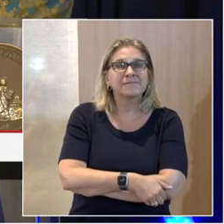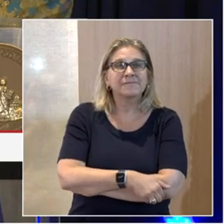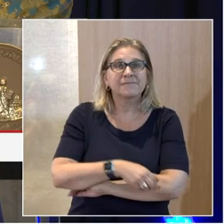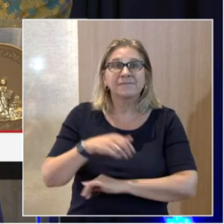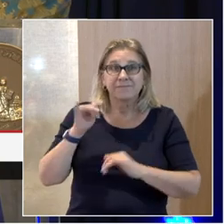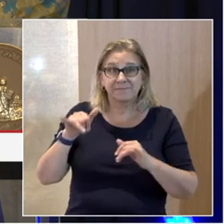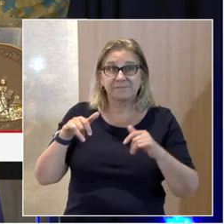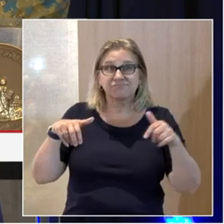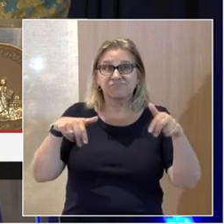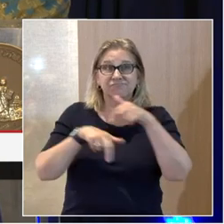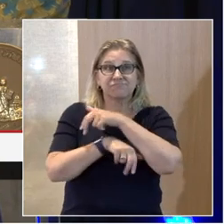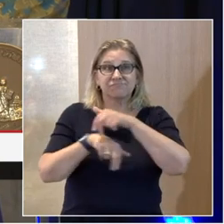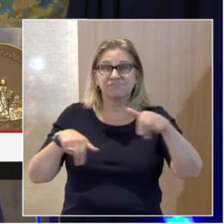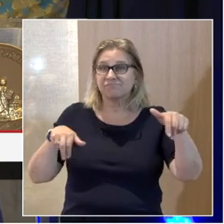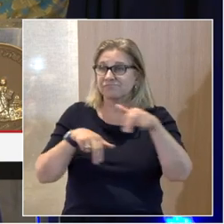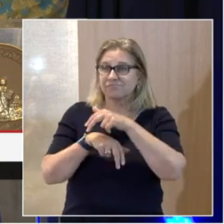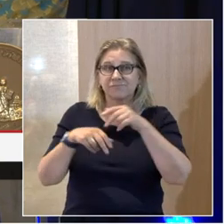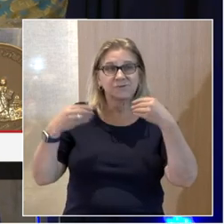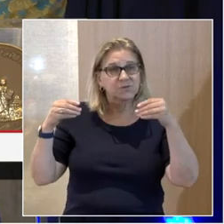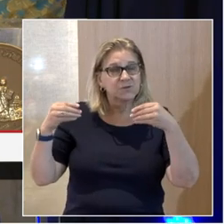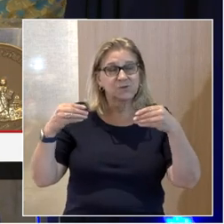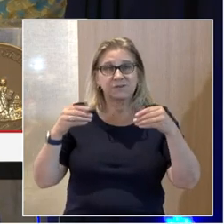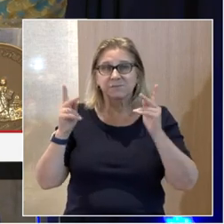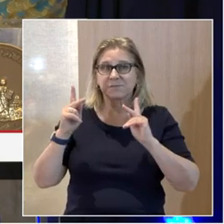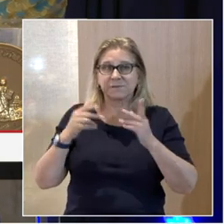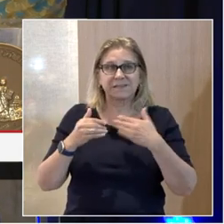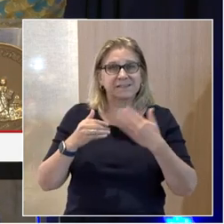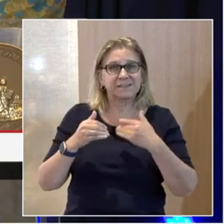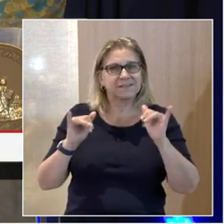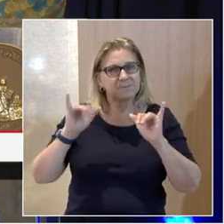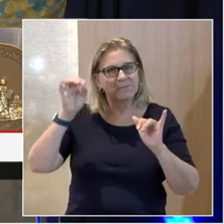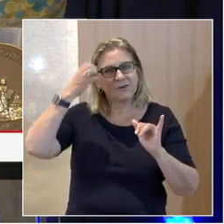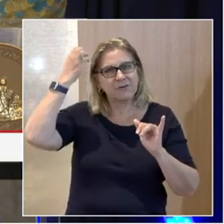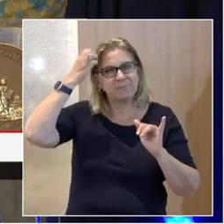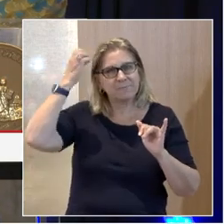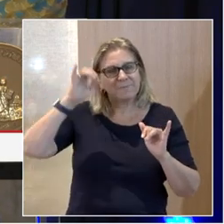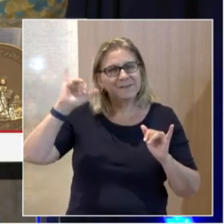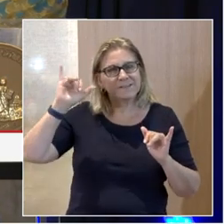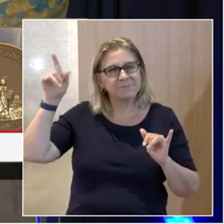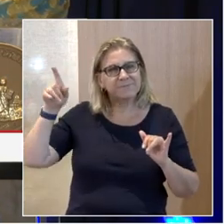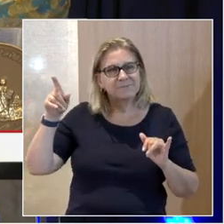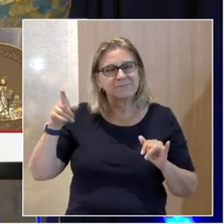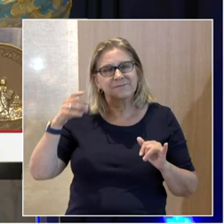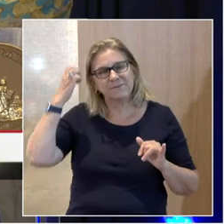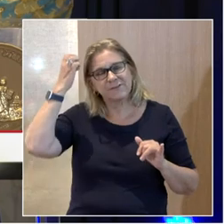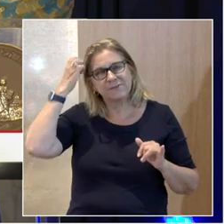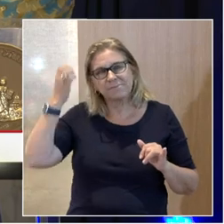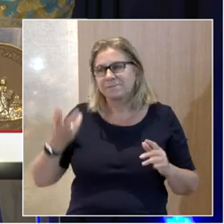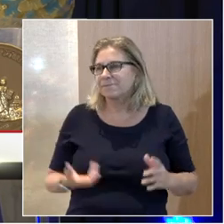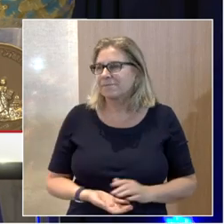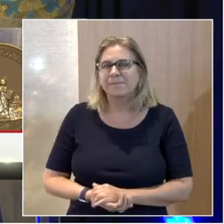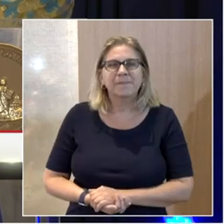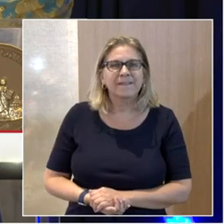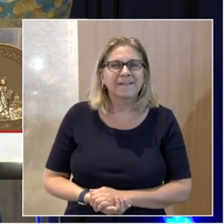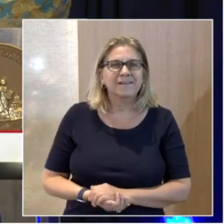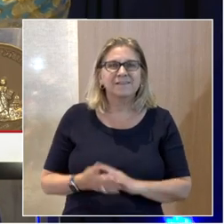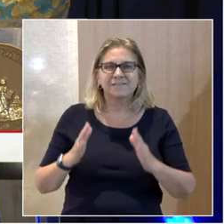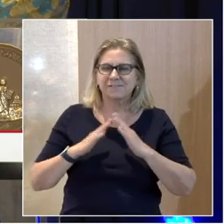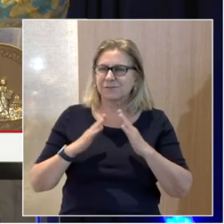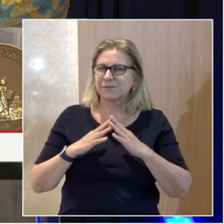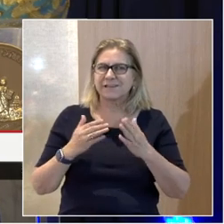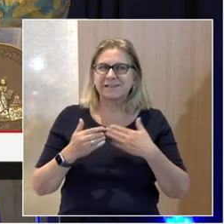pedestrian-only zones. European cities do a lot of that. Make downtown easy to get to,